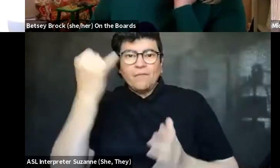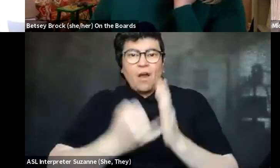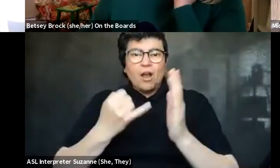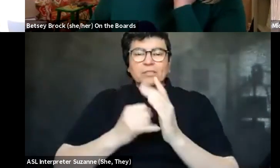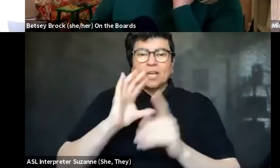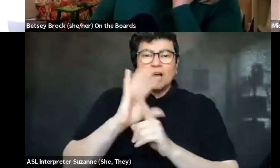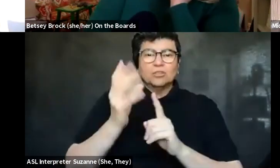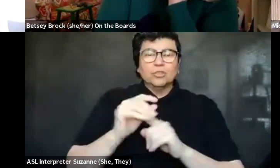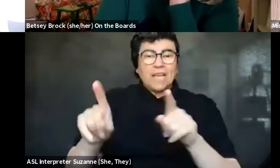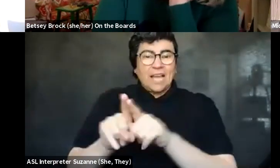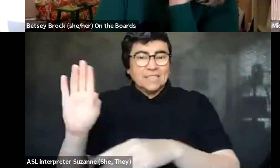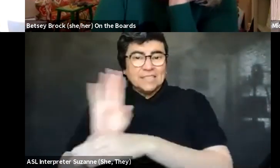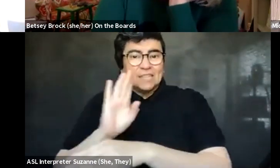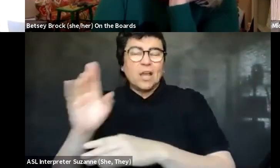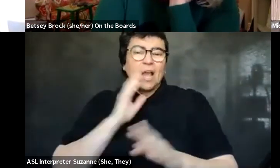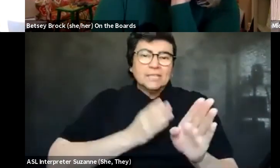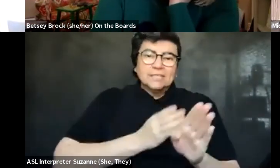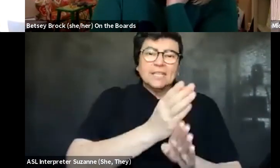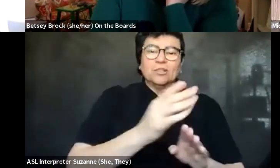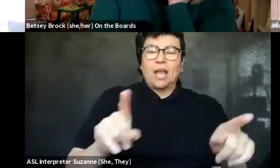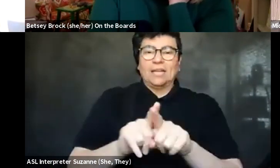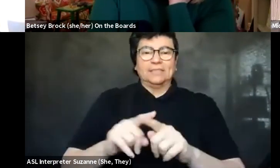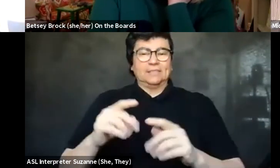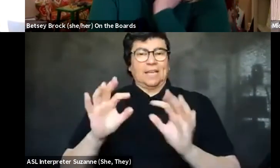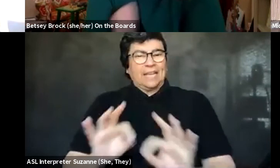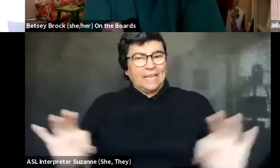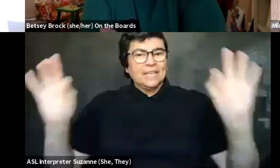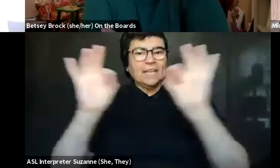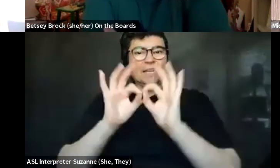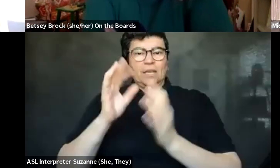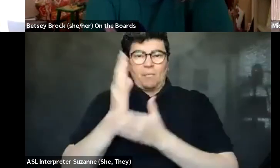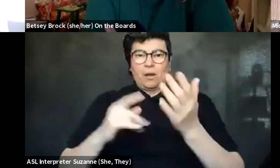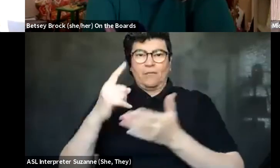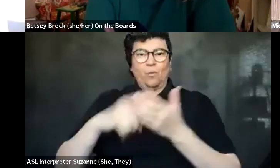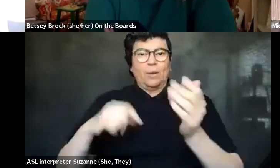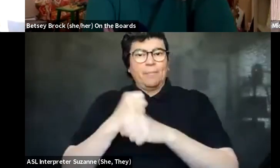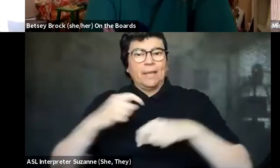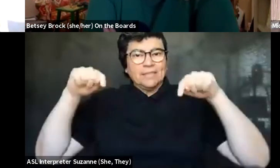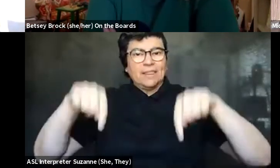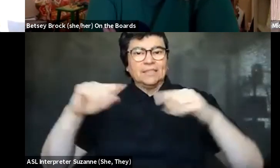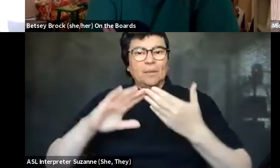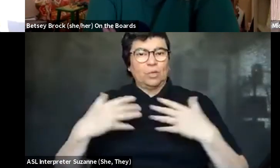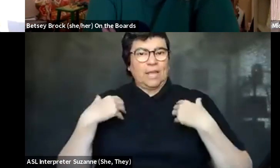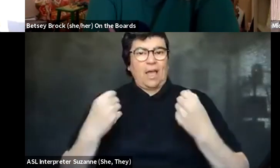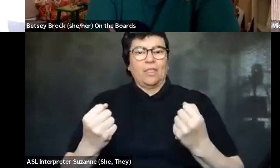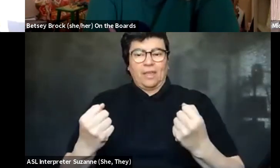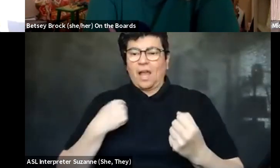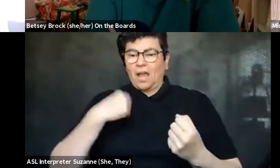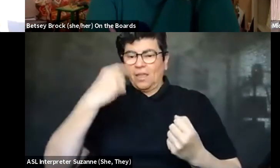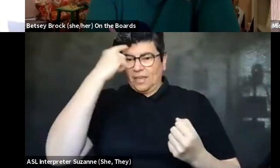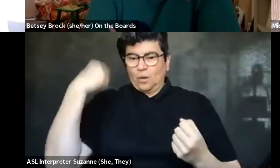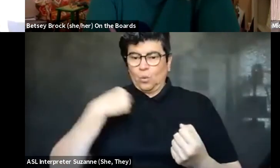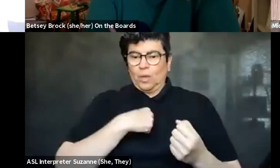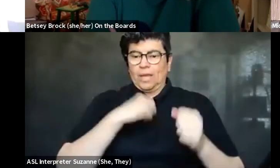as a sector, and as a key part of what makes our communities healthy. And I hope that we can continue